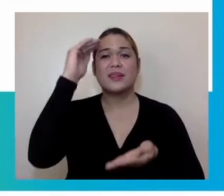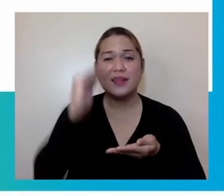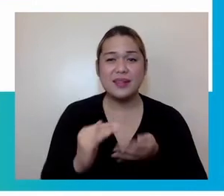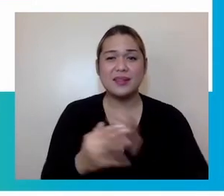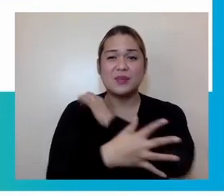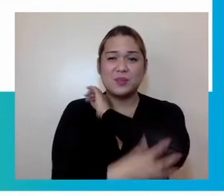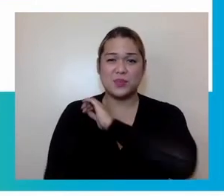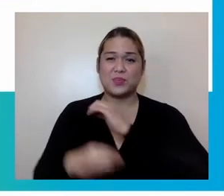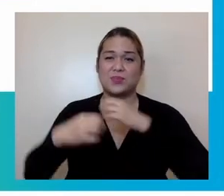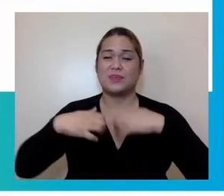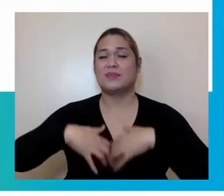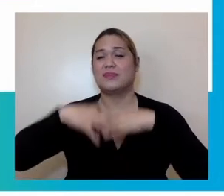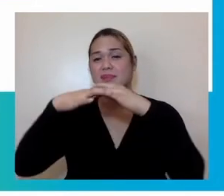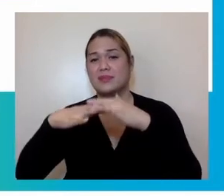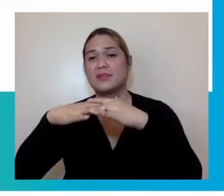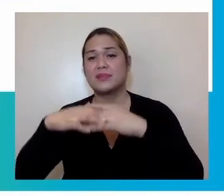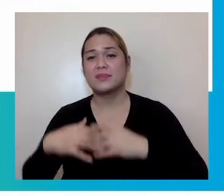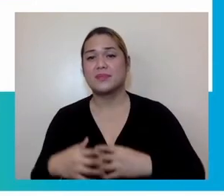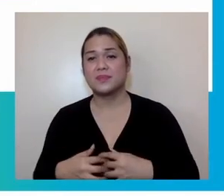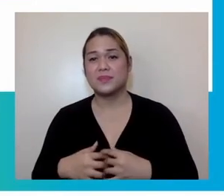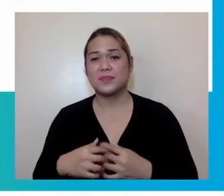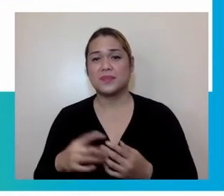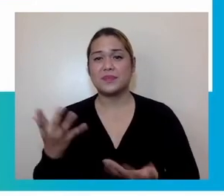stay only as an